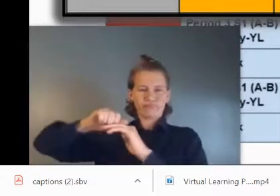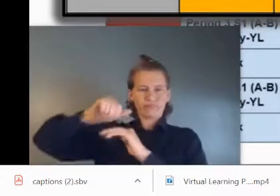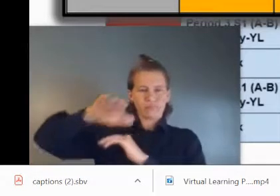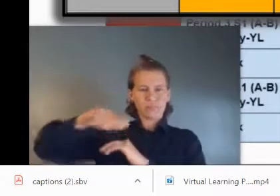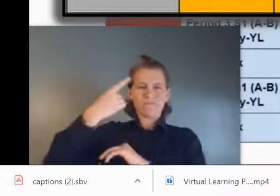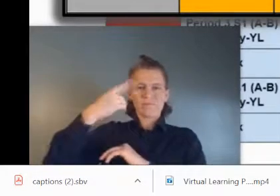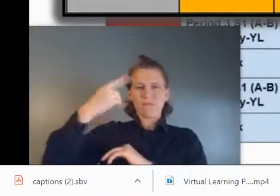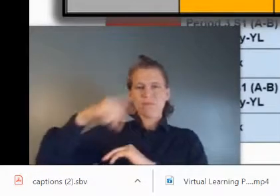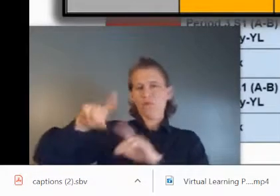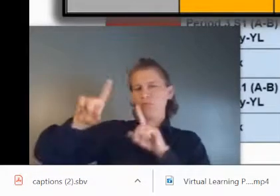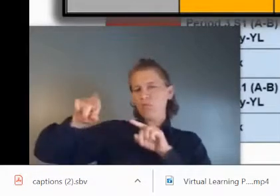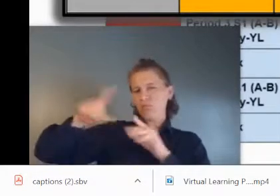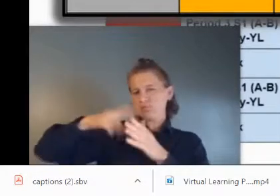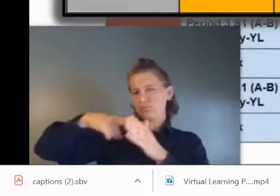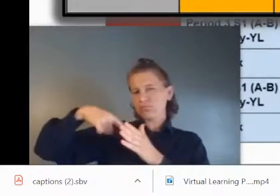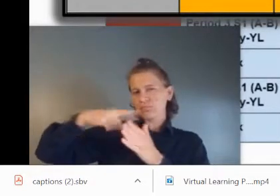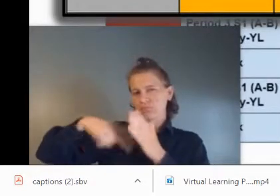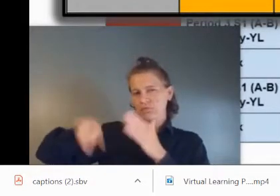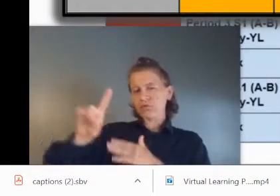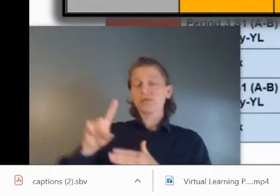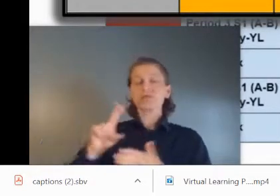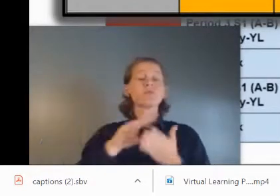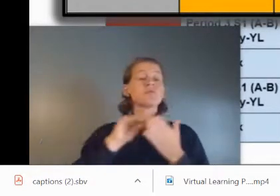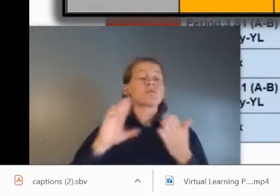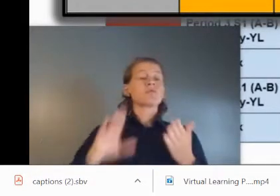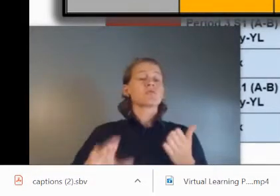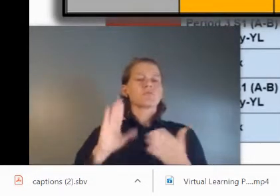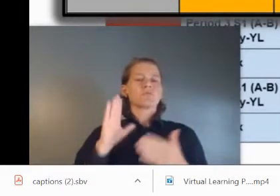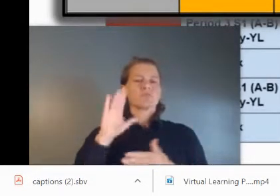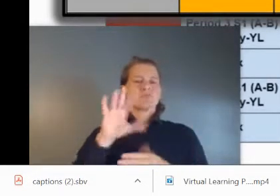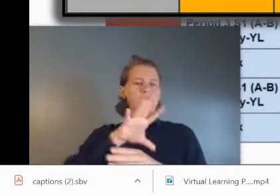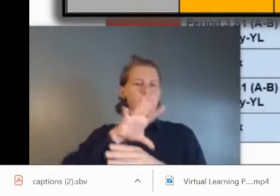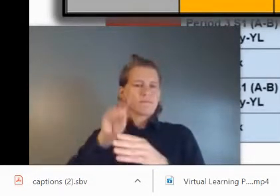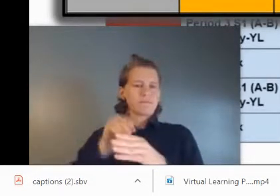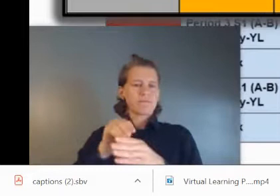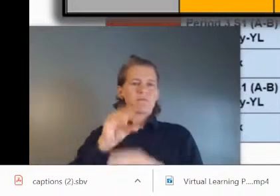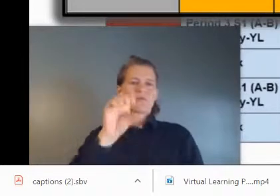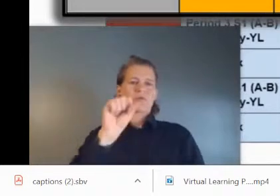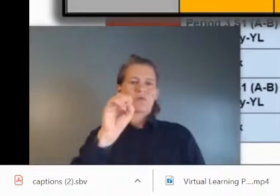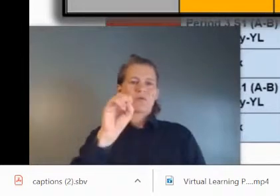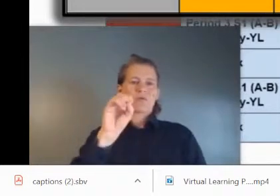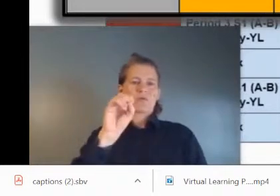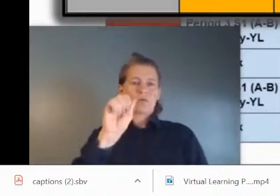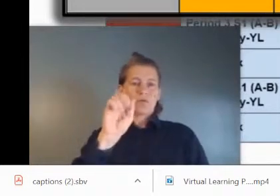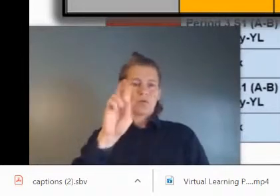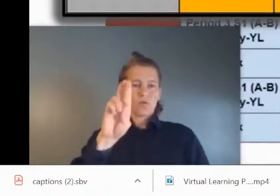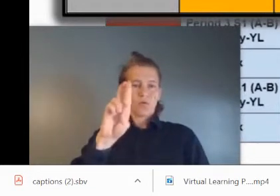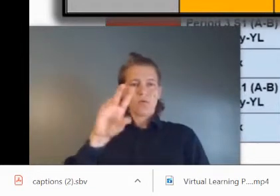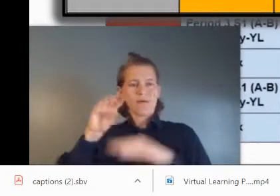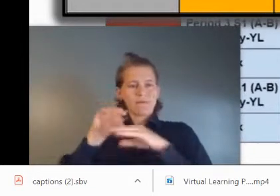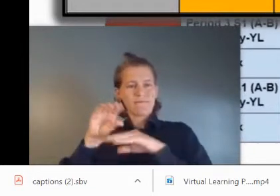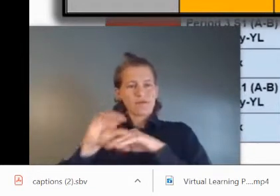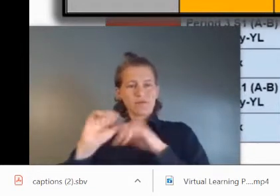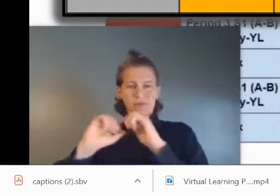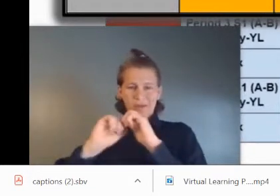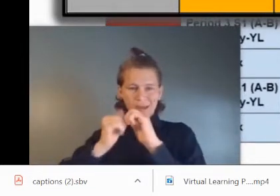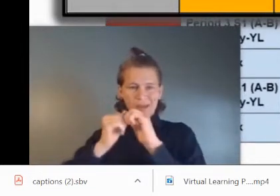will participate in the advisory and SOAR period via video conferencing with your advisory teacher.